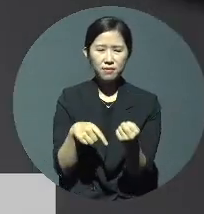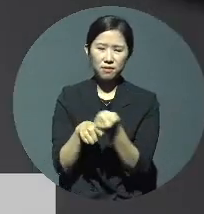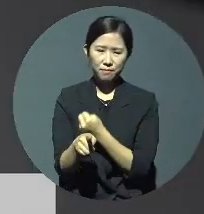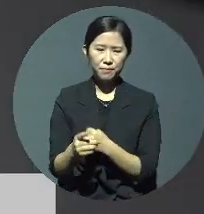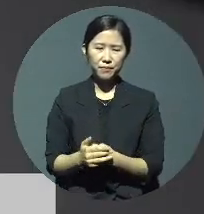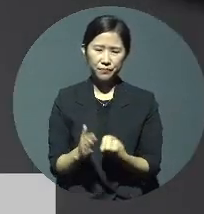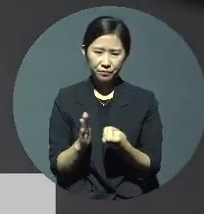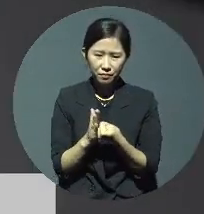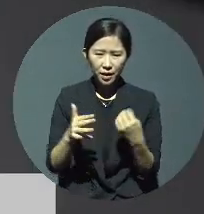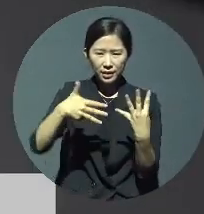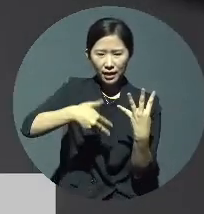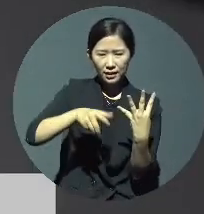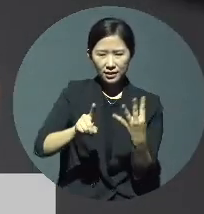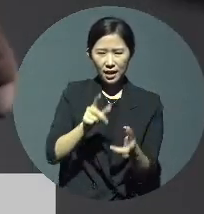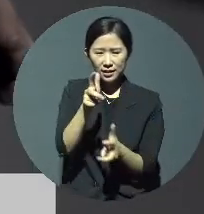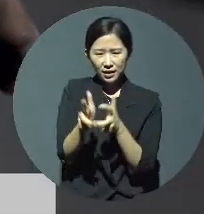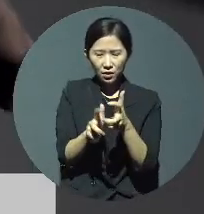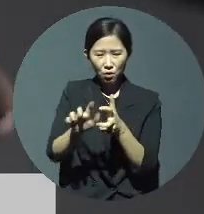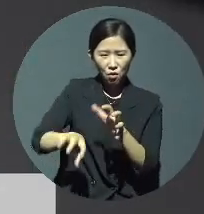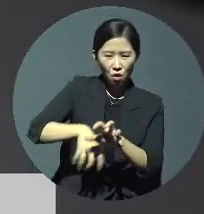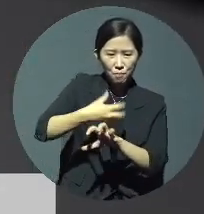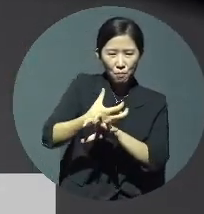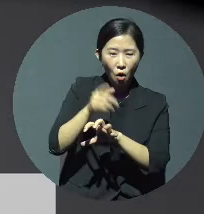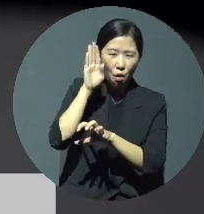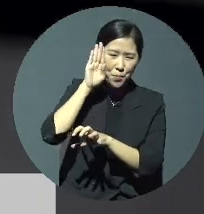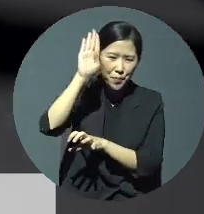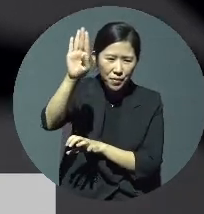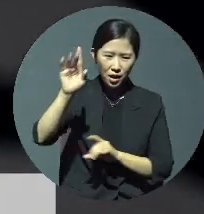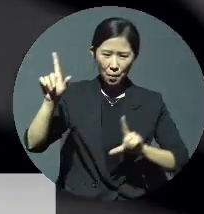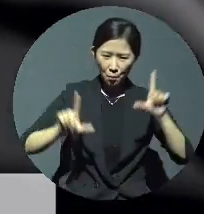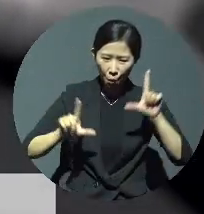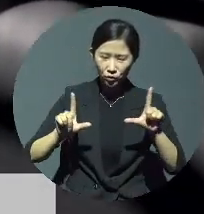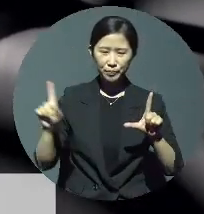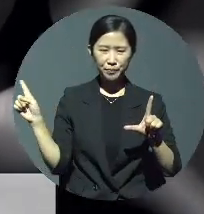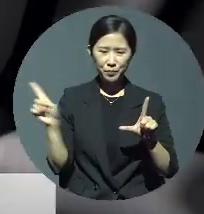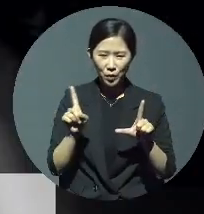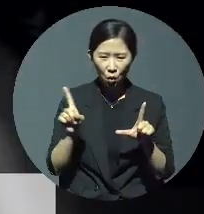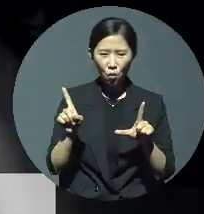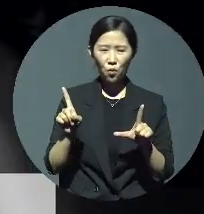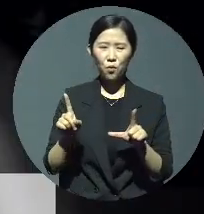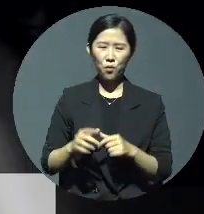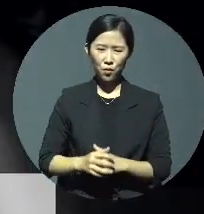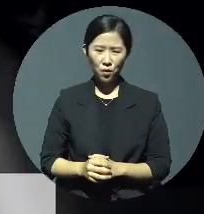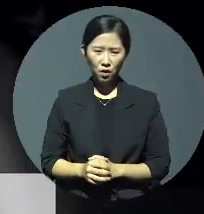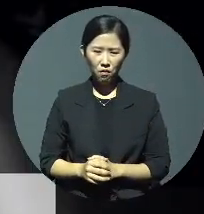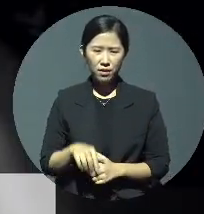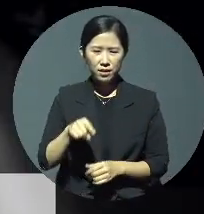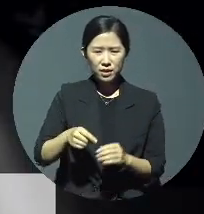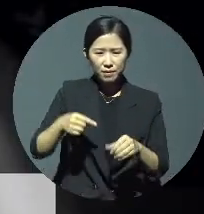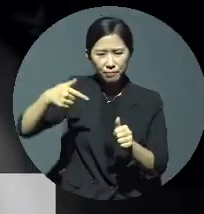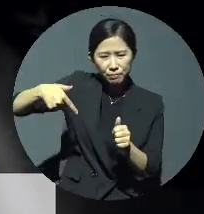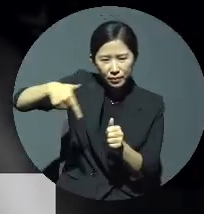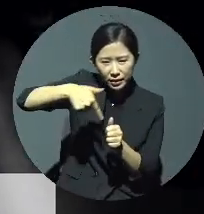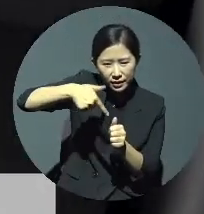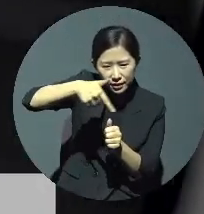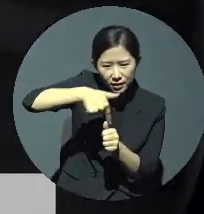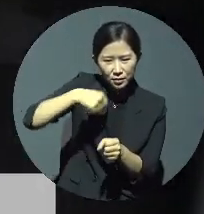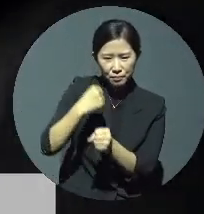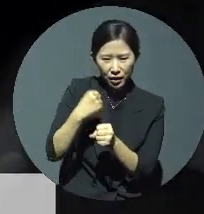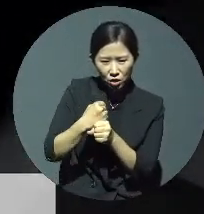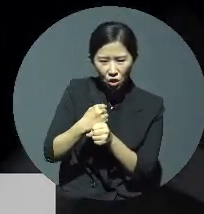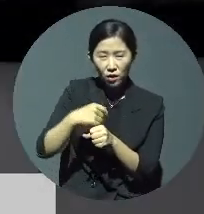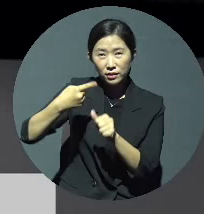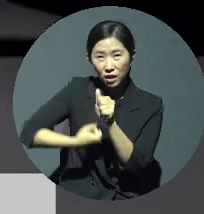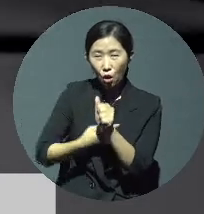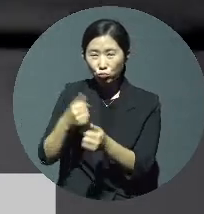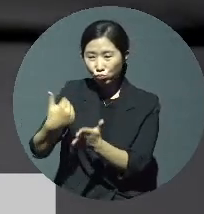of a fourth revolution in industrialization really means that the equipment has changed